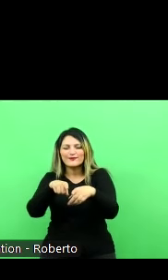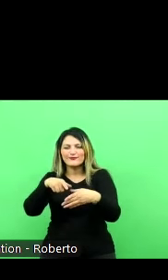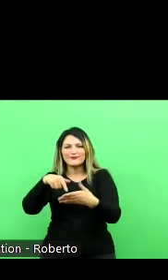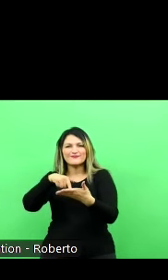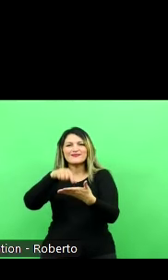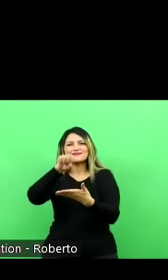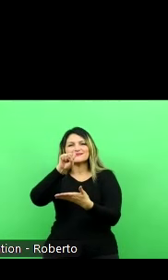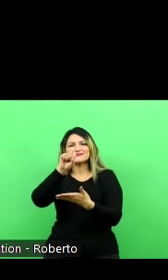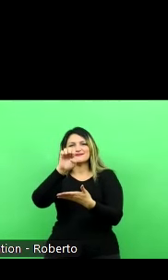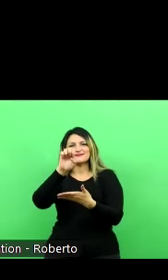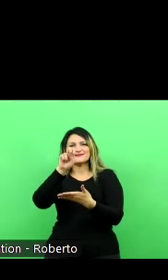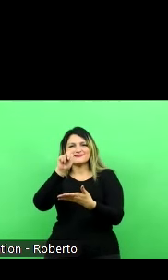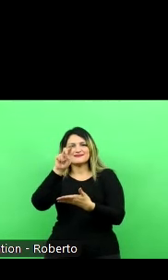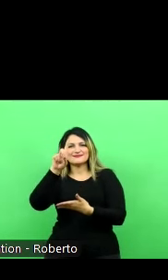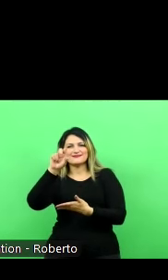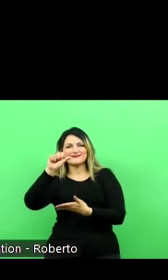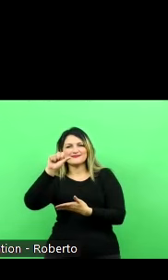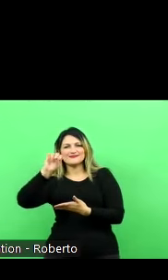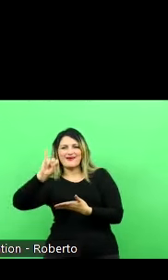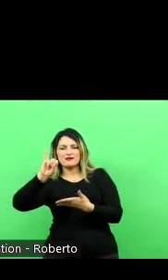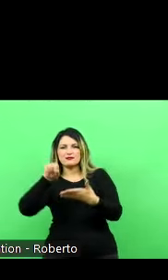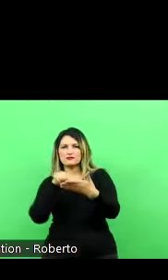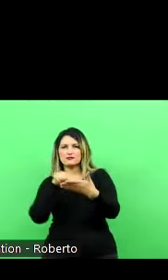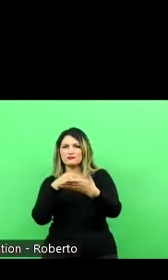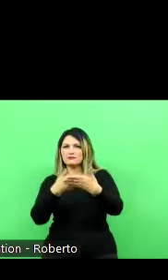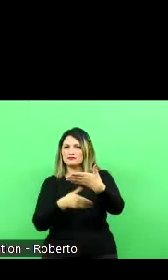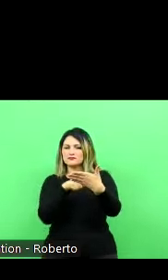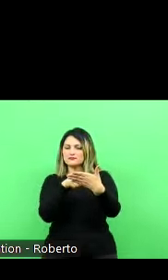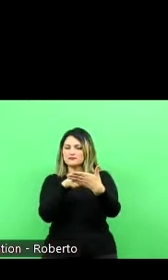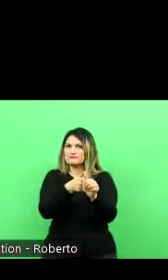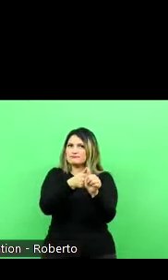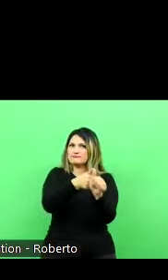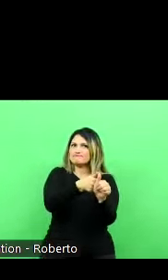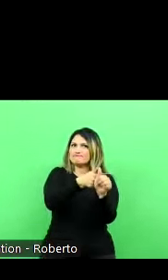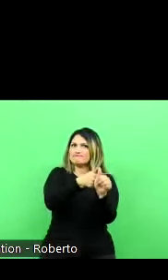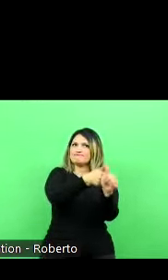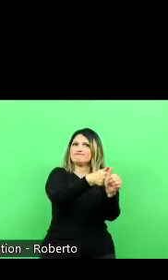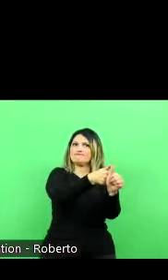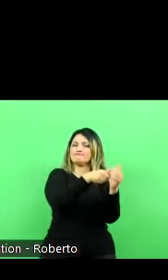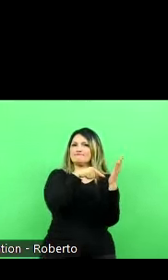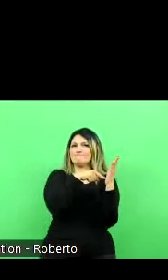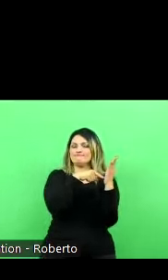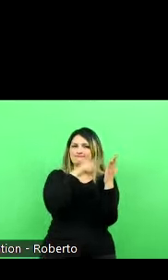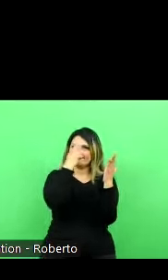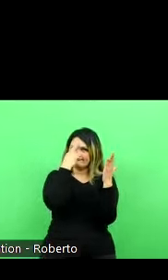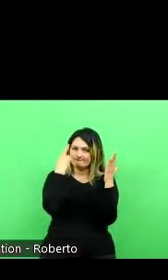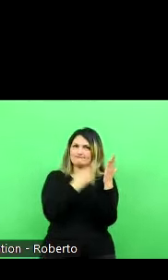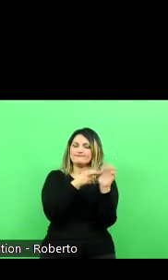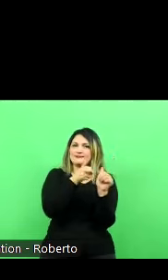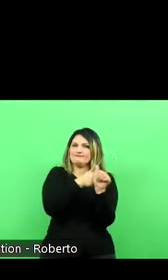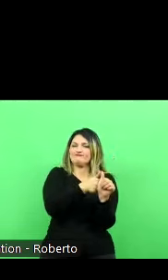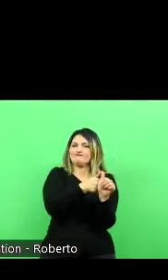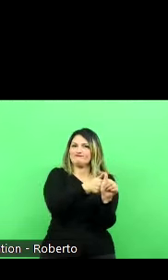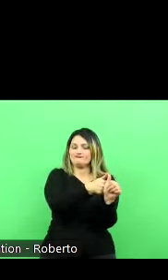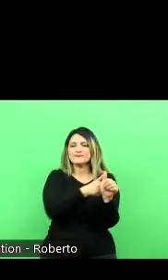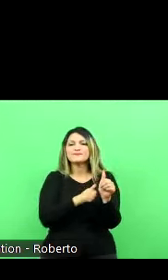must reflect these principles. When we applied the Disability Inclusion Scorecard tool, it showed that we